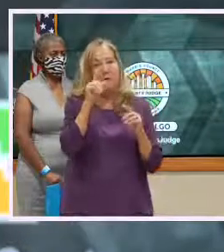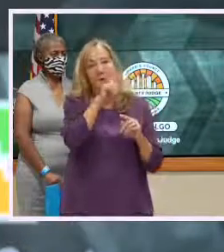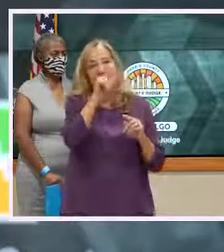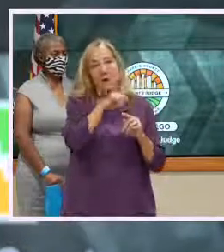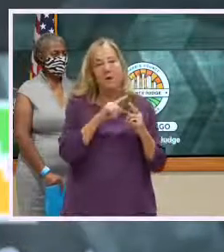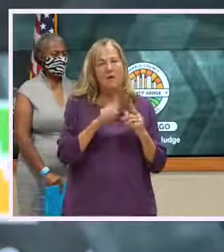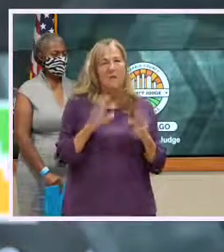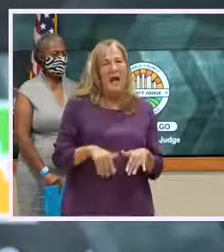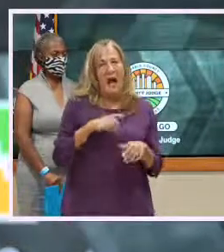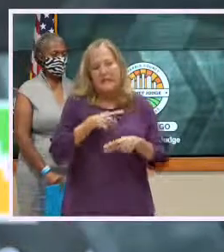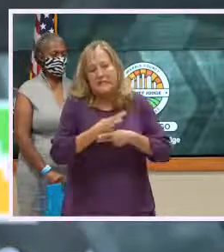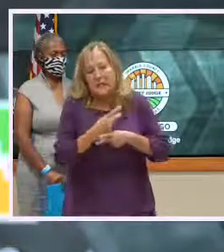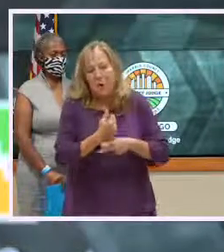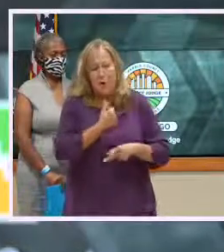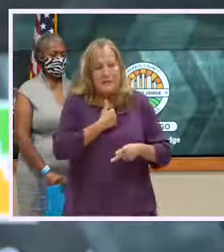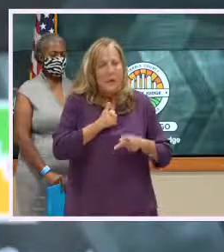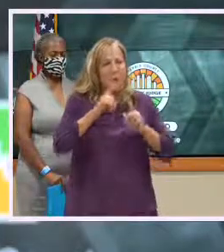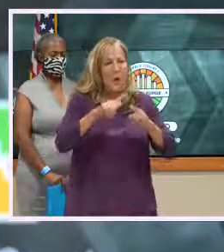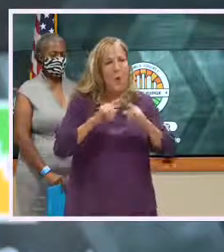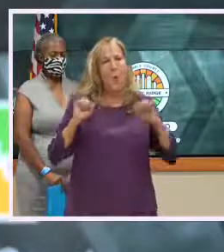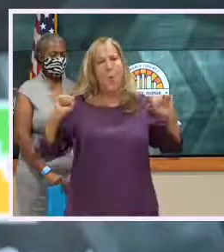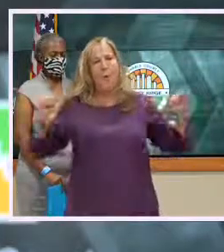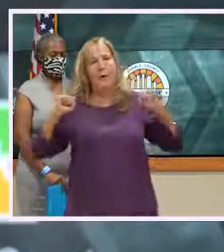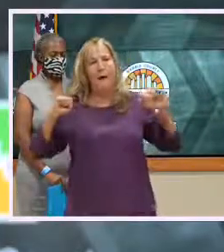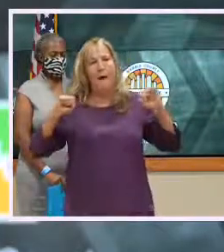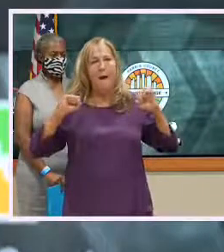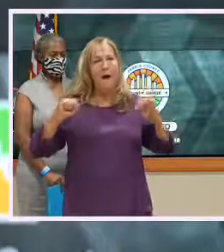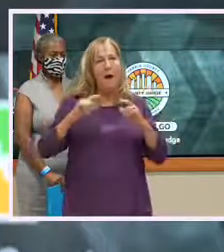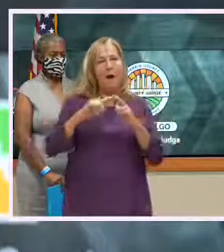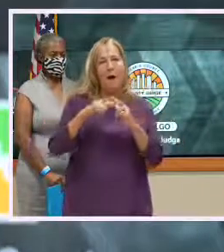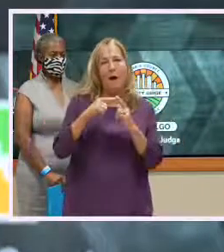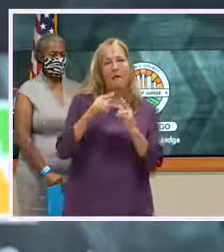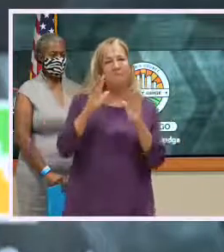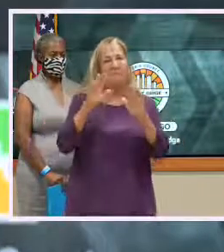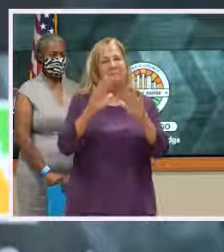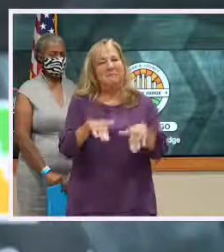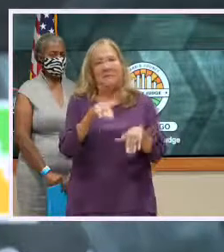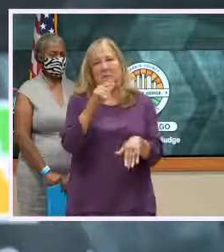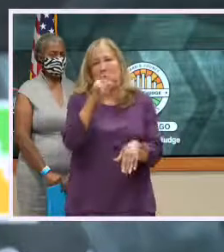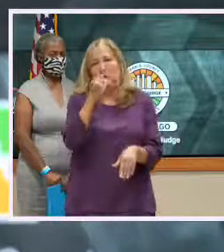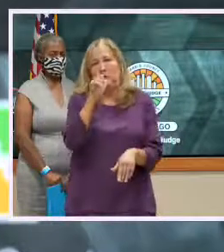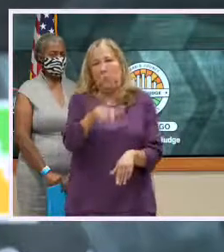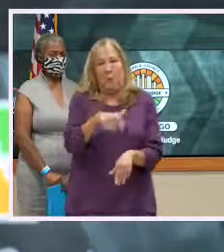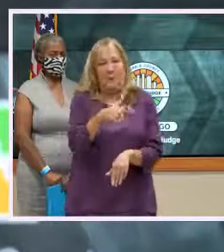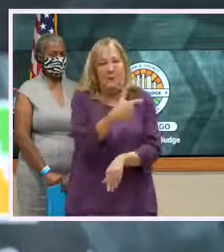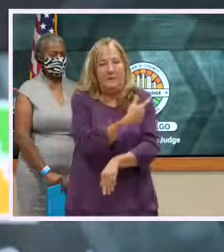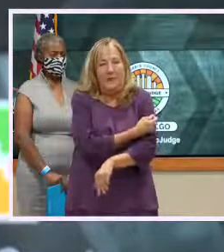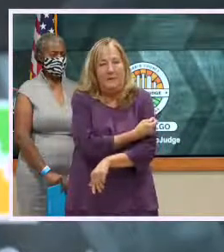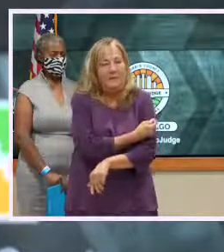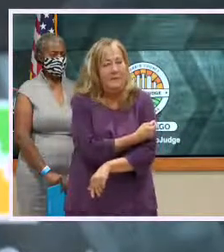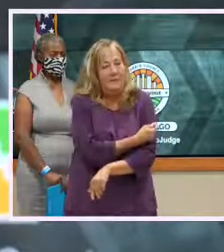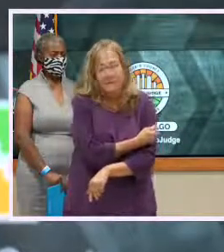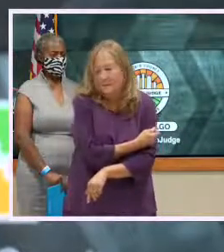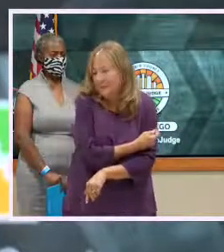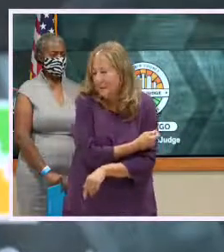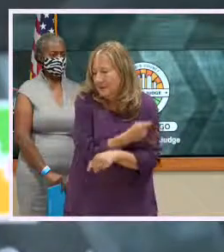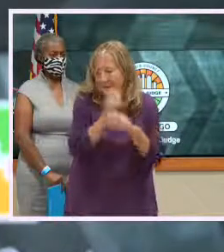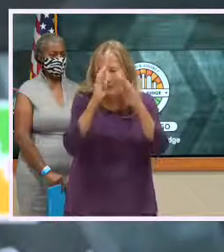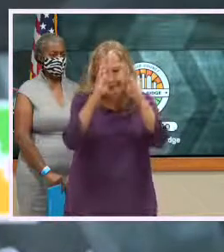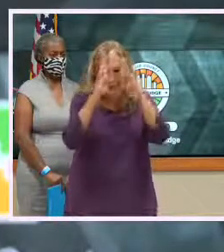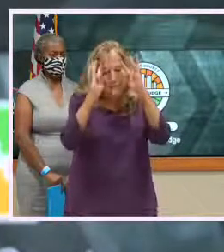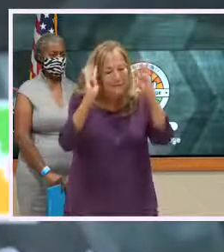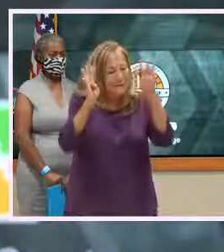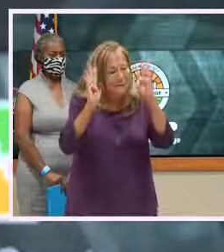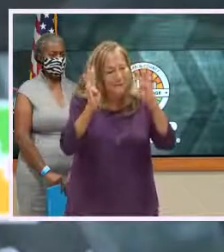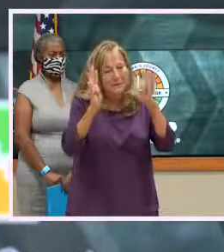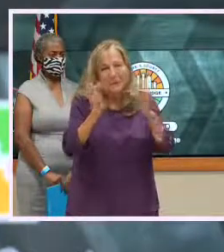you take care of yourself and go to the gym, don't worry about getting vaccinated. You don't need it. It's not true. We